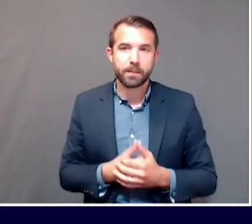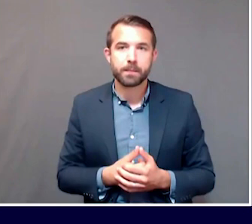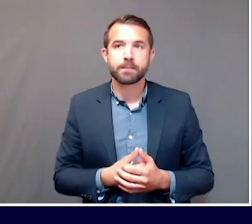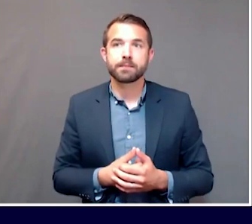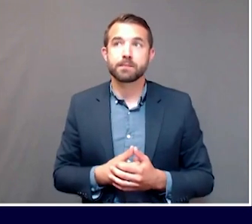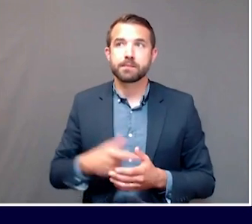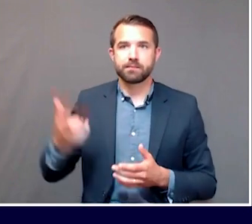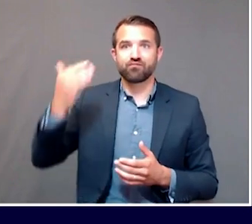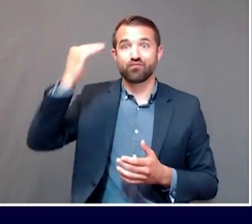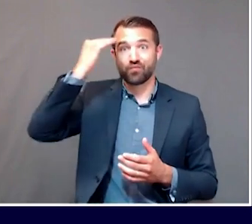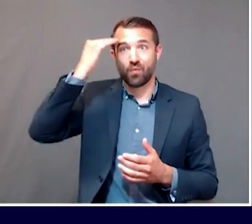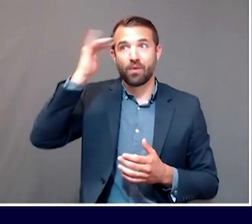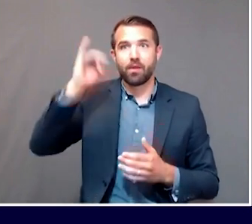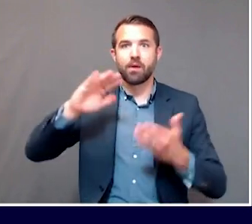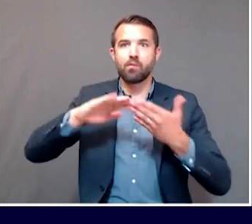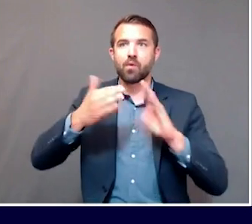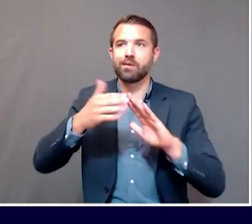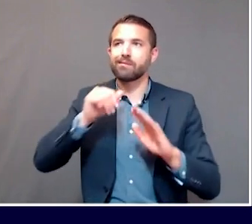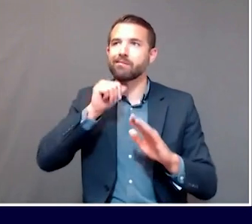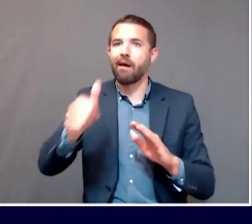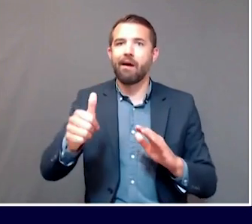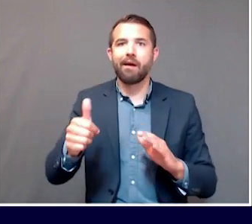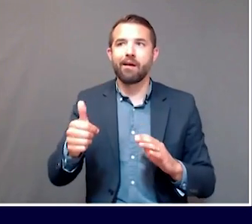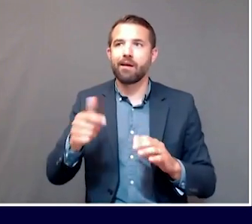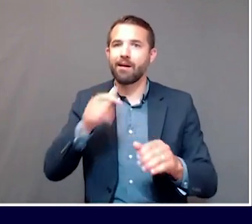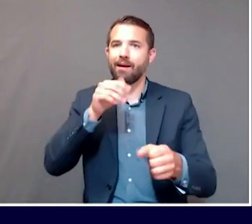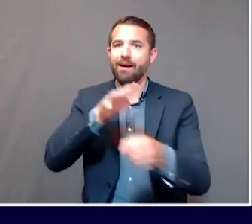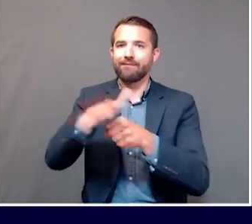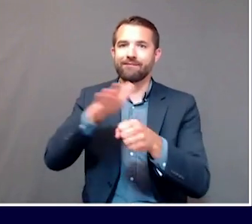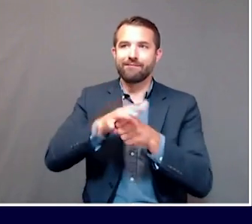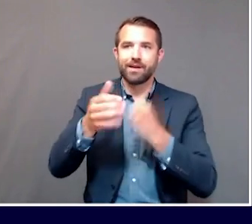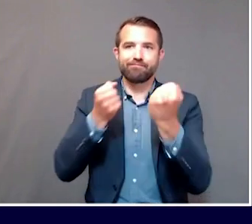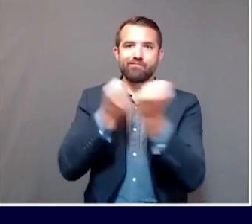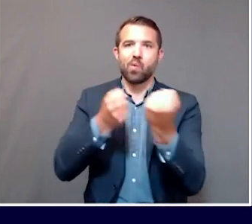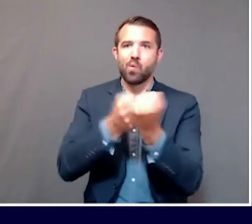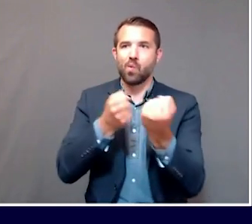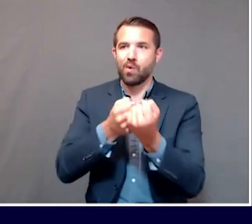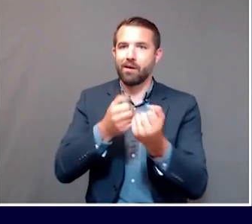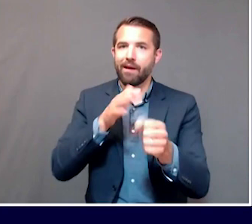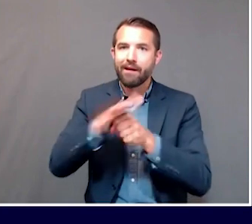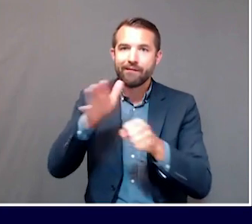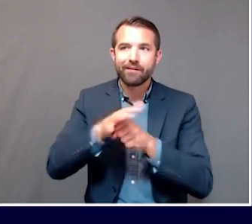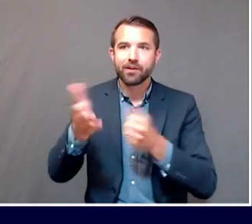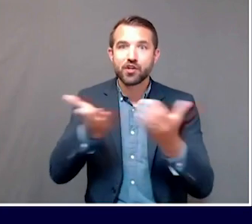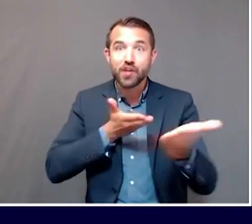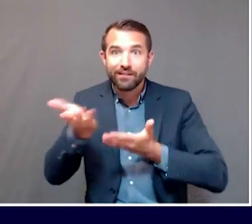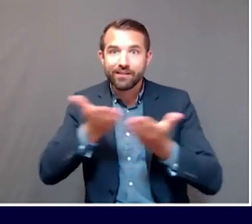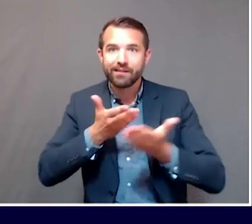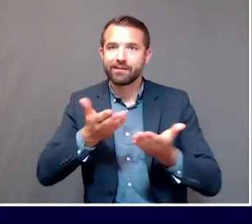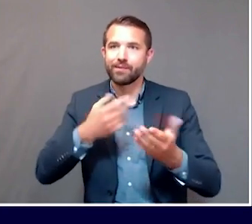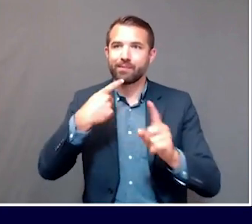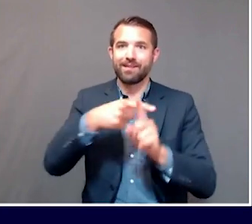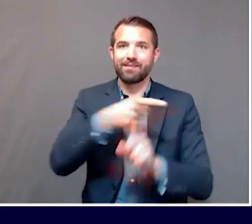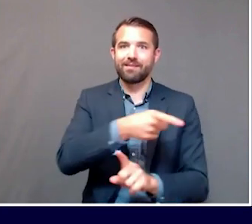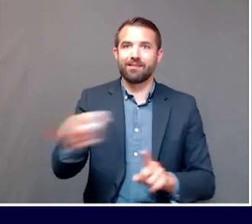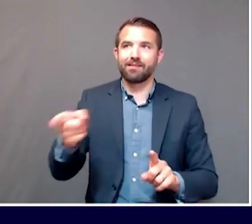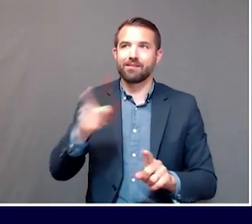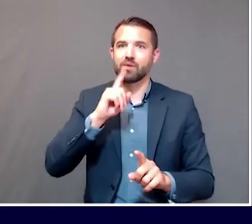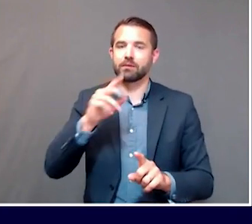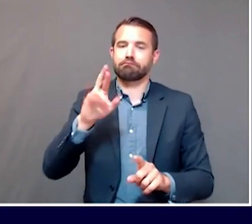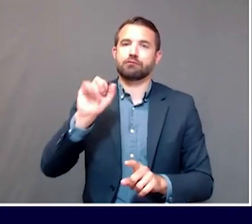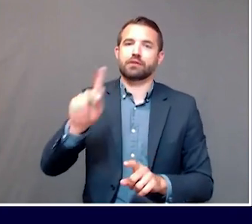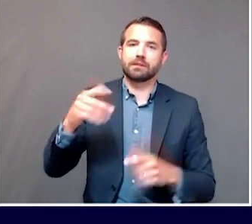underserved has left them in a position where they're more susceptible to the virus. And we've seen in the data that more people in the Black